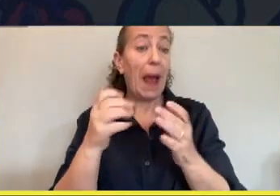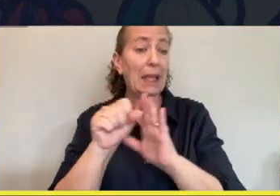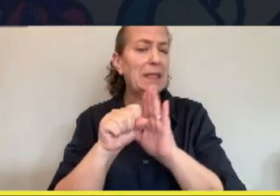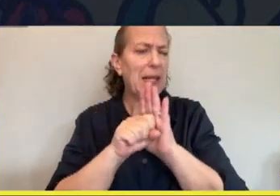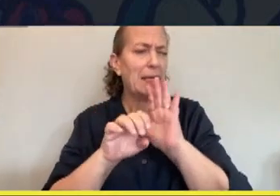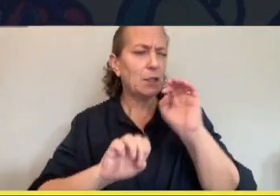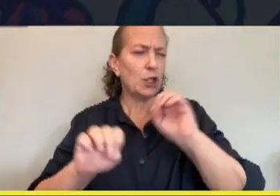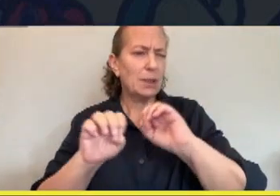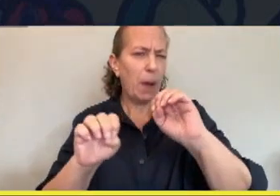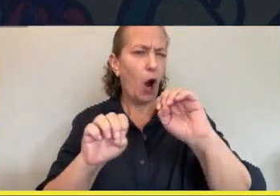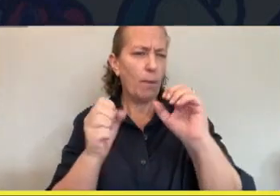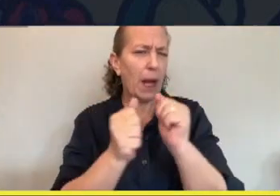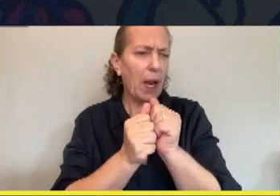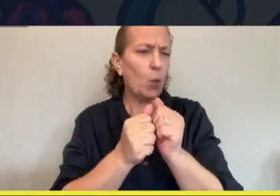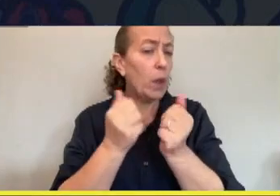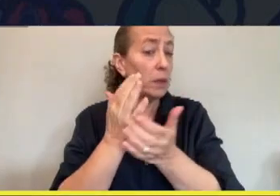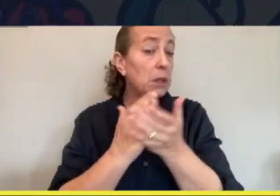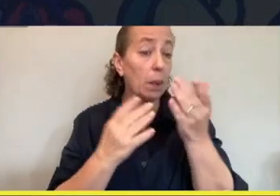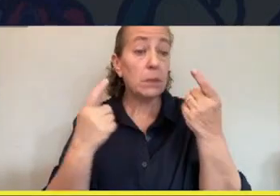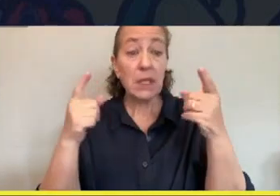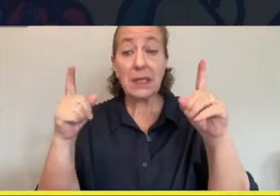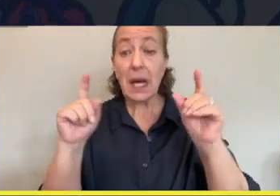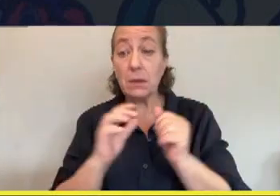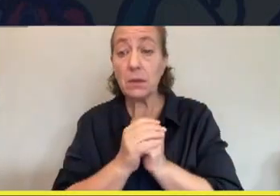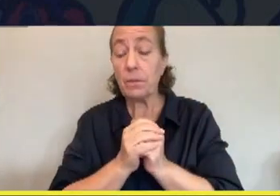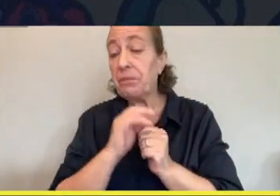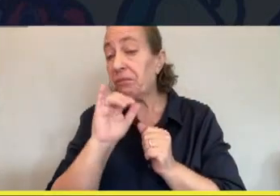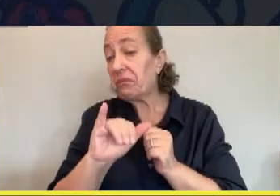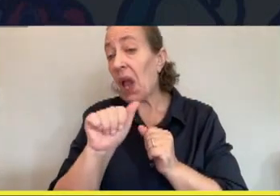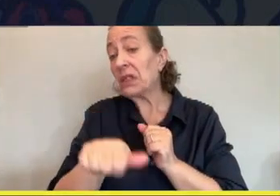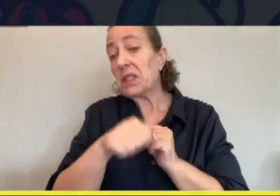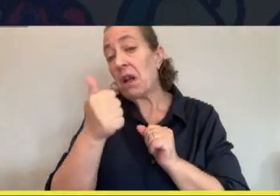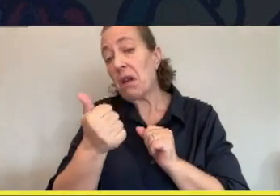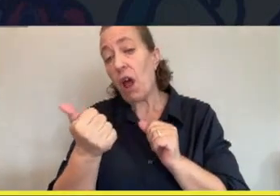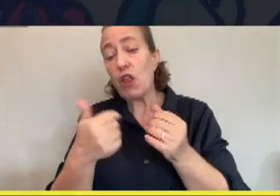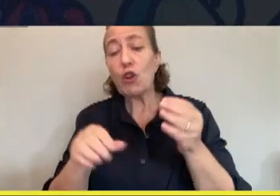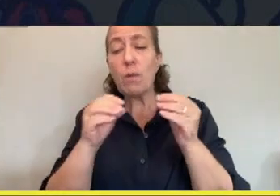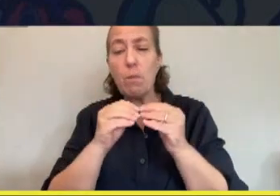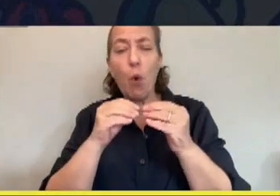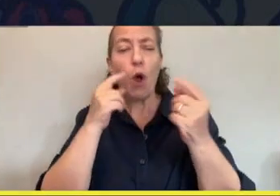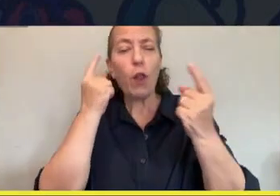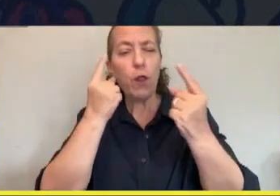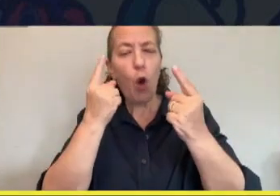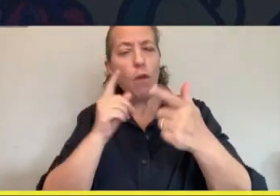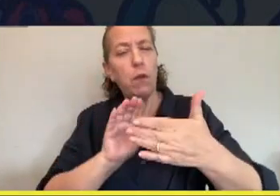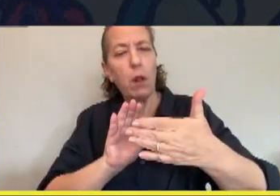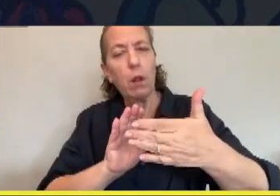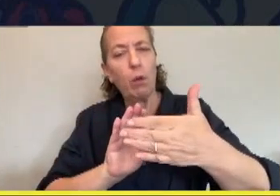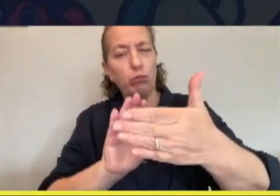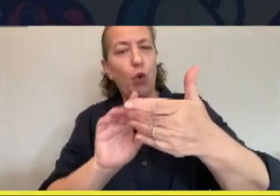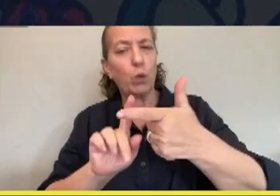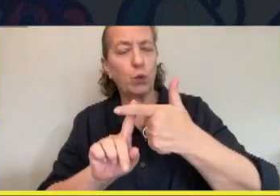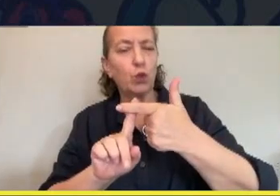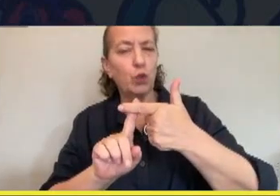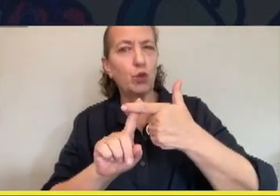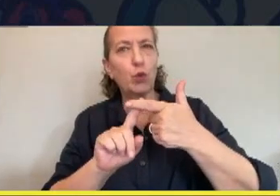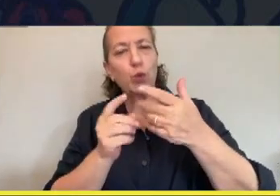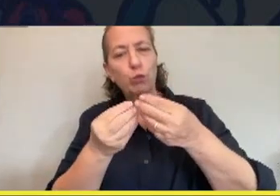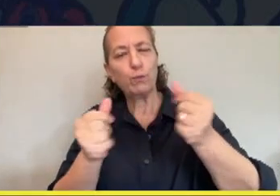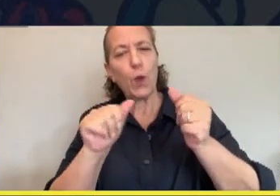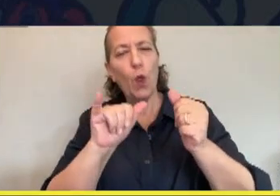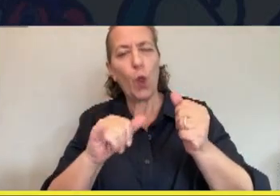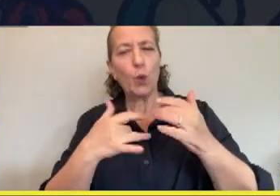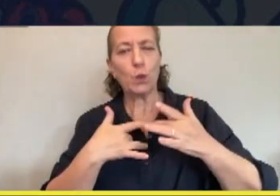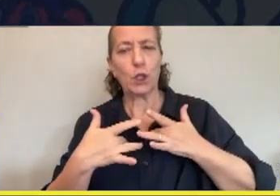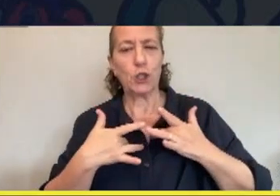with some success. That would be another more thoughtful approach to addressing these concerns. Next slide,